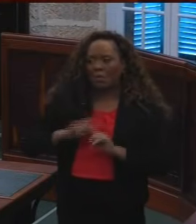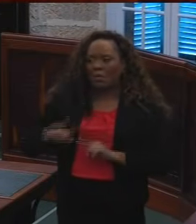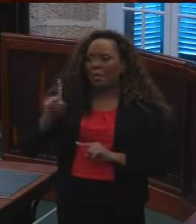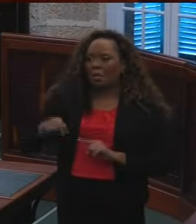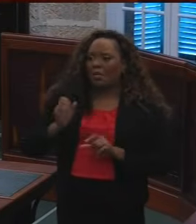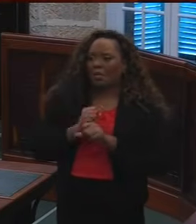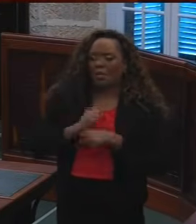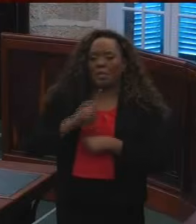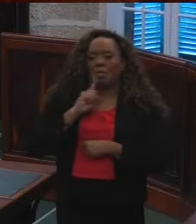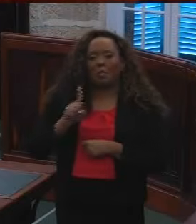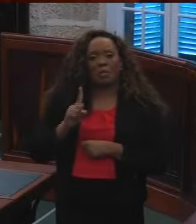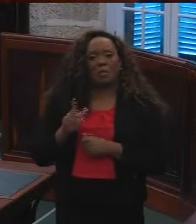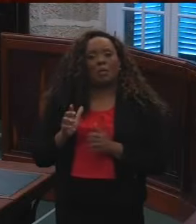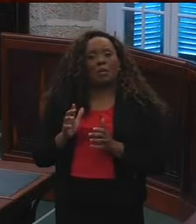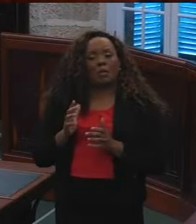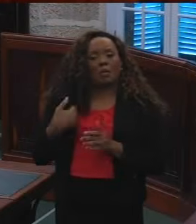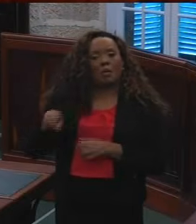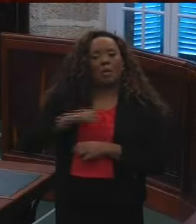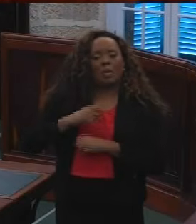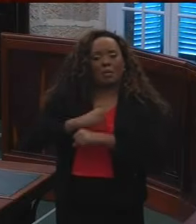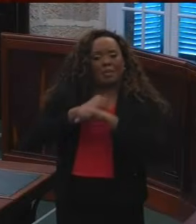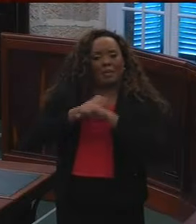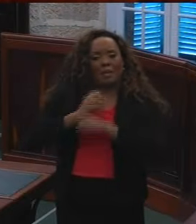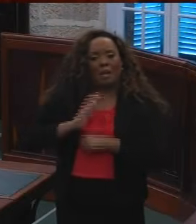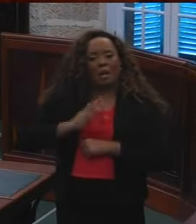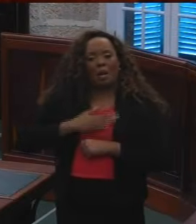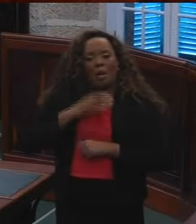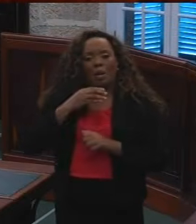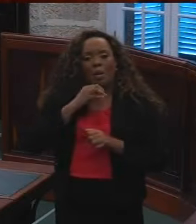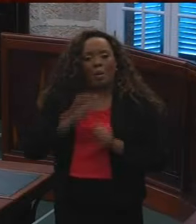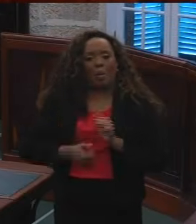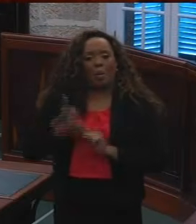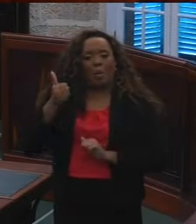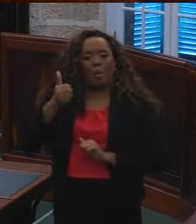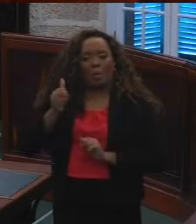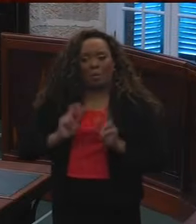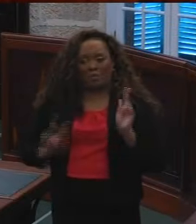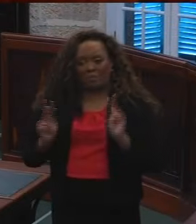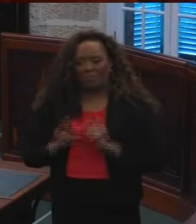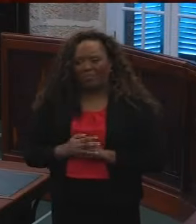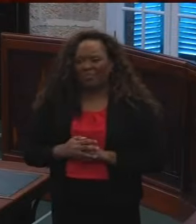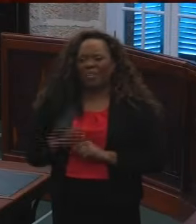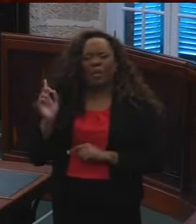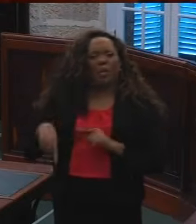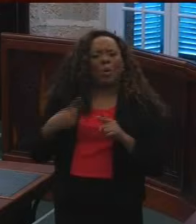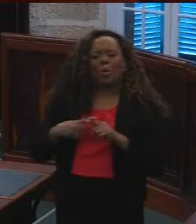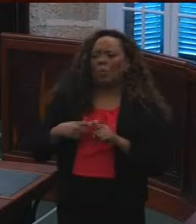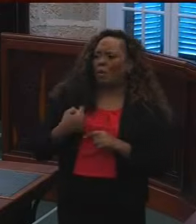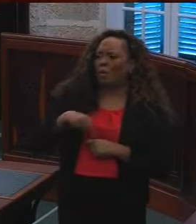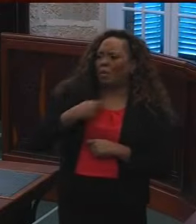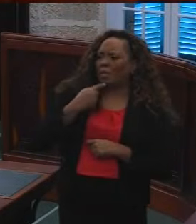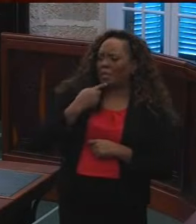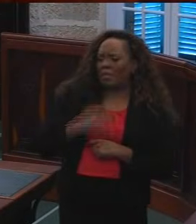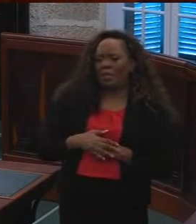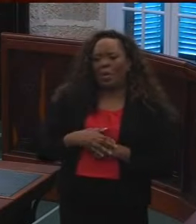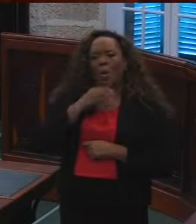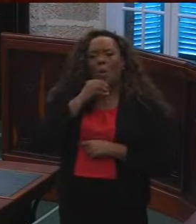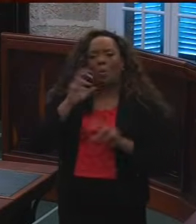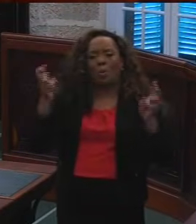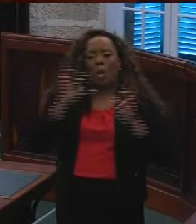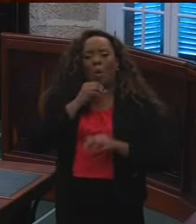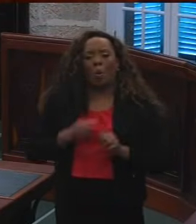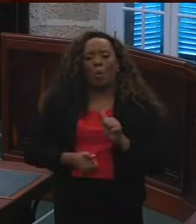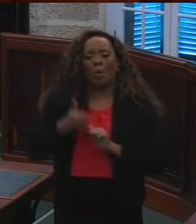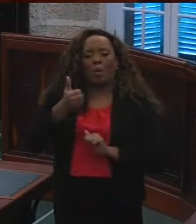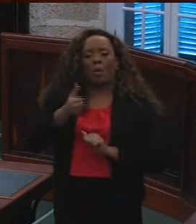elderly population. And when we refer to the older persons legislation and bill, I just